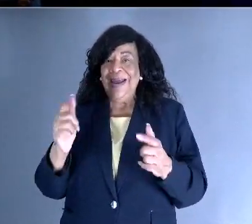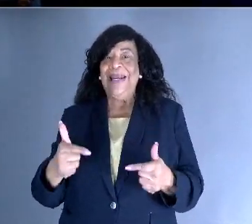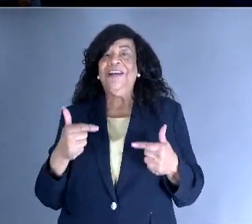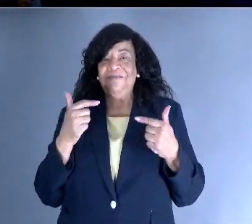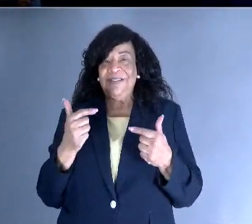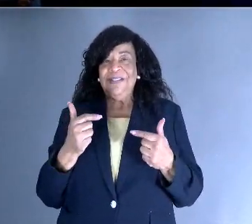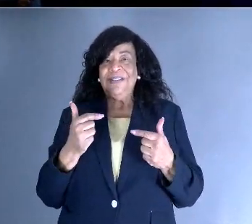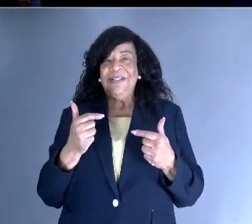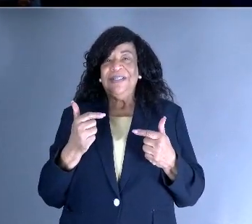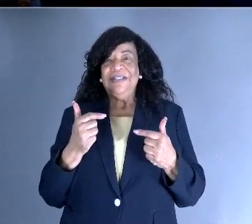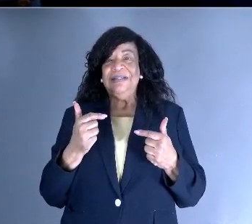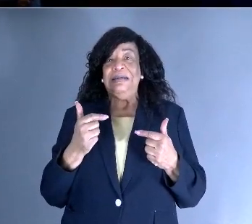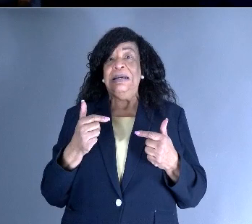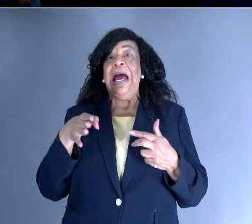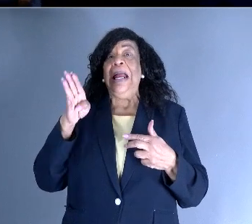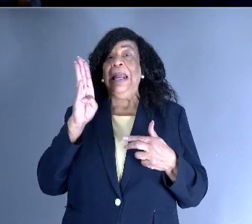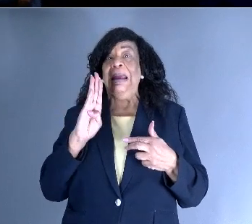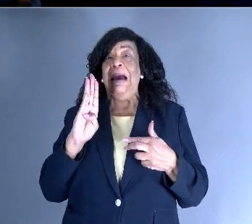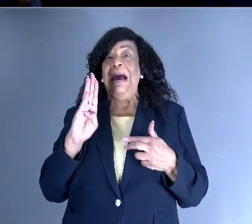where God lives